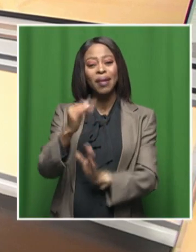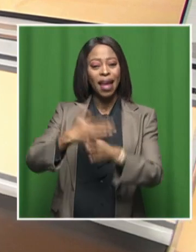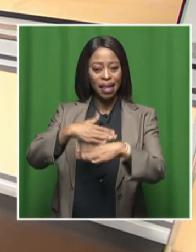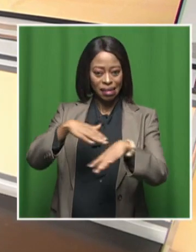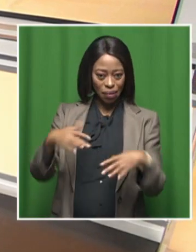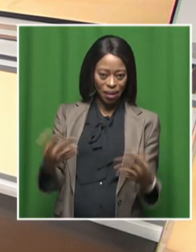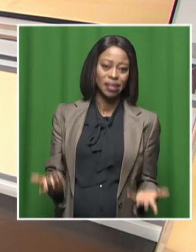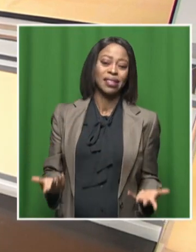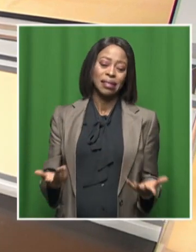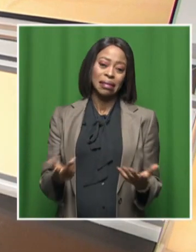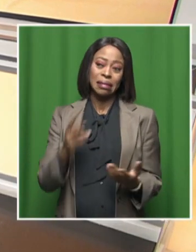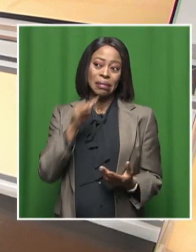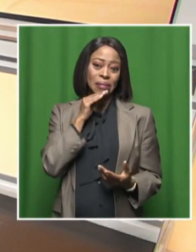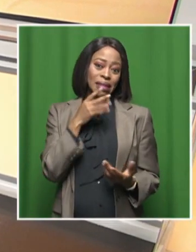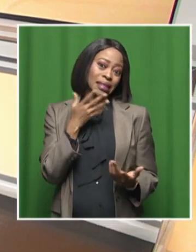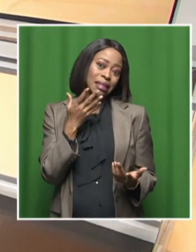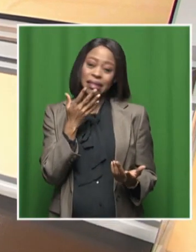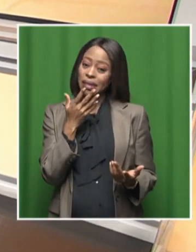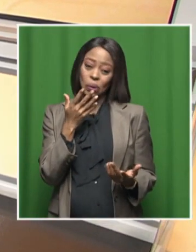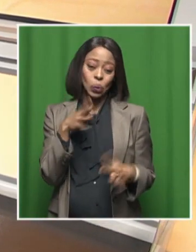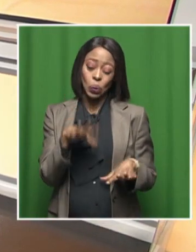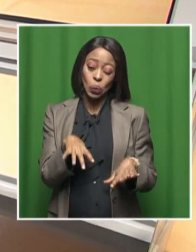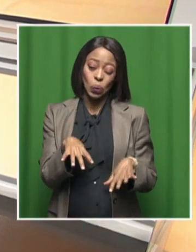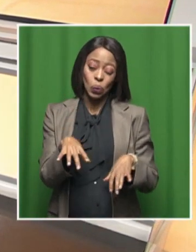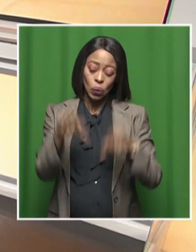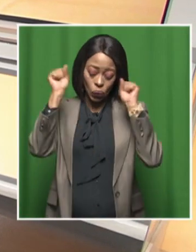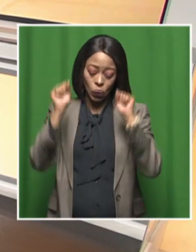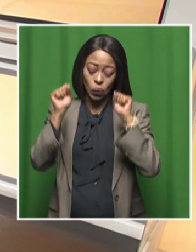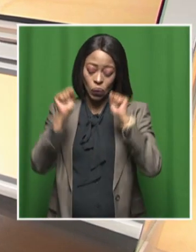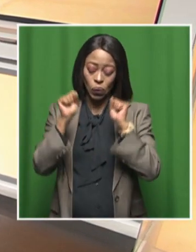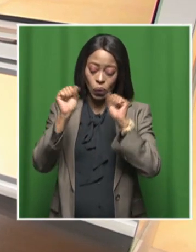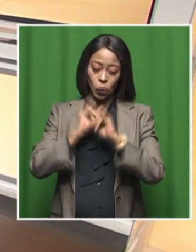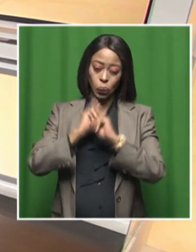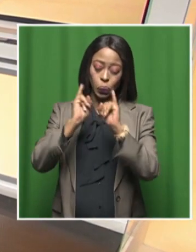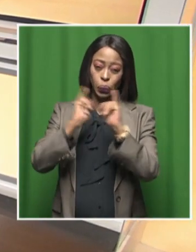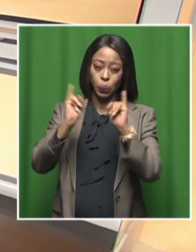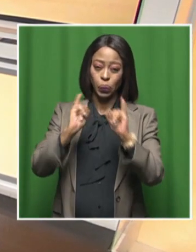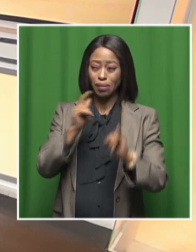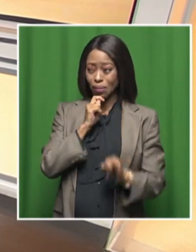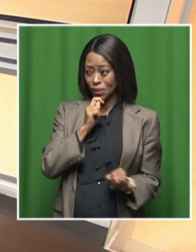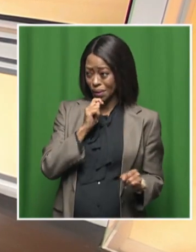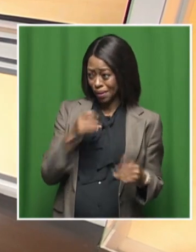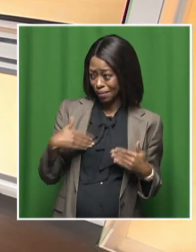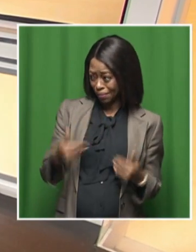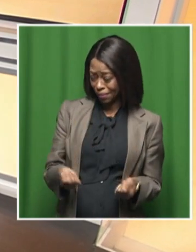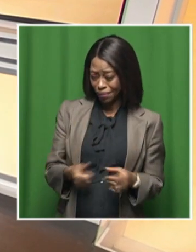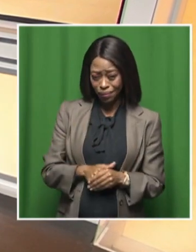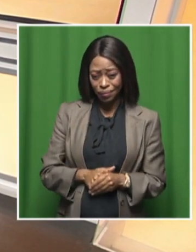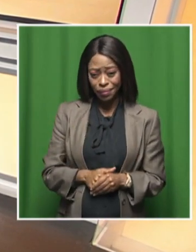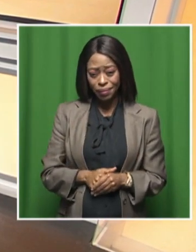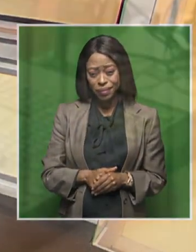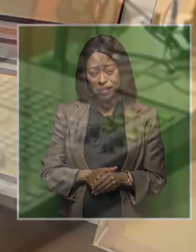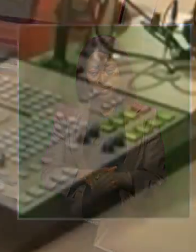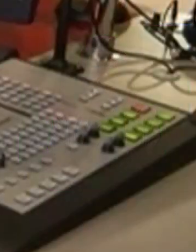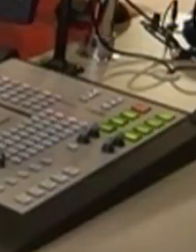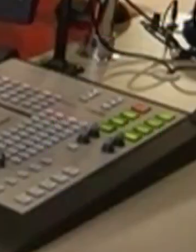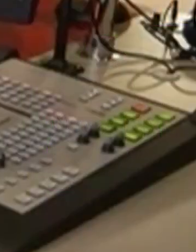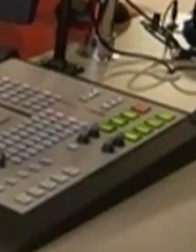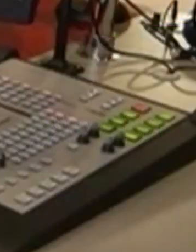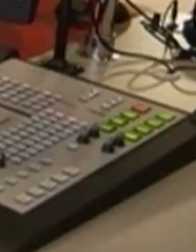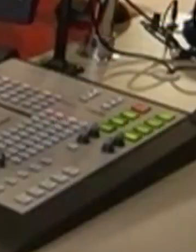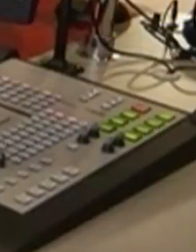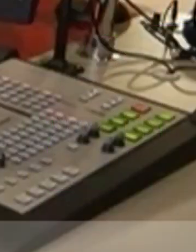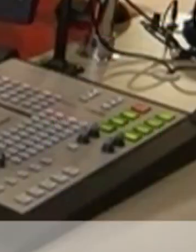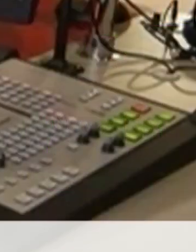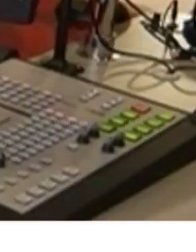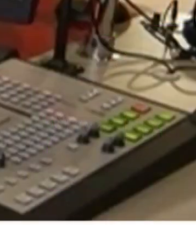working. So it looks like a massive load shedded morning. Good morning to you. How are we looking? Yeah, thanks. Yeah, good morning. And it just generally is getting a little bit